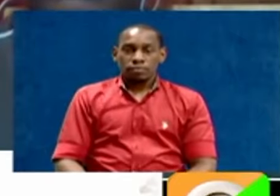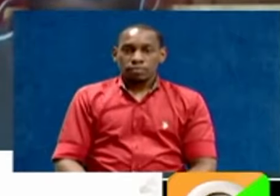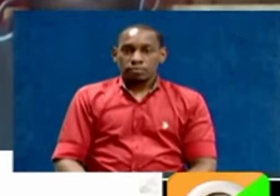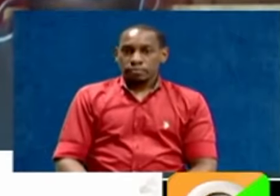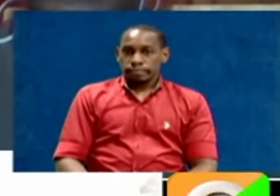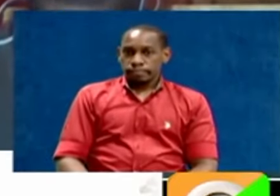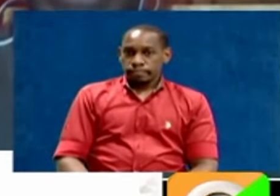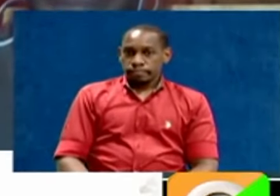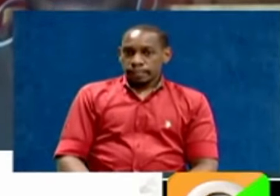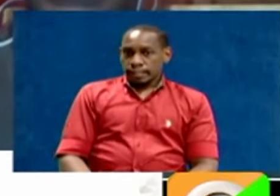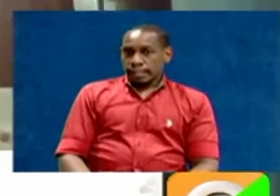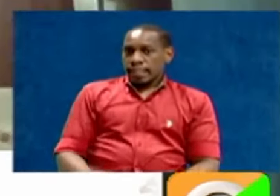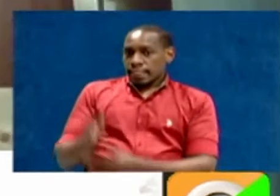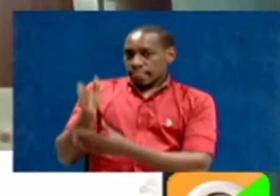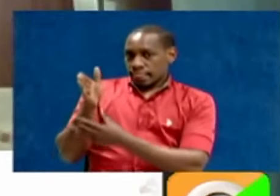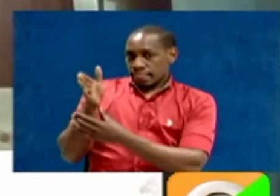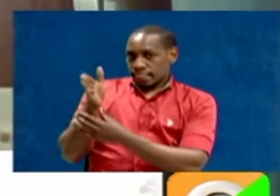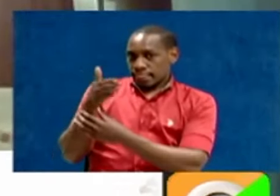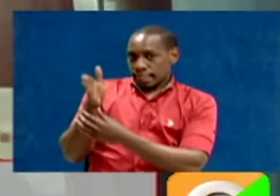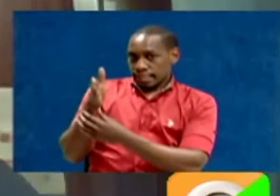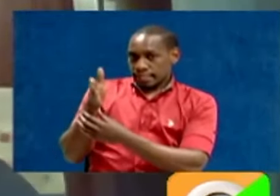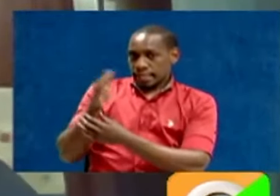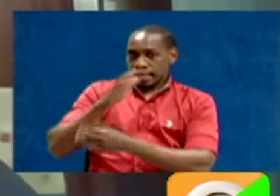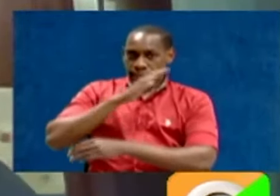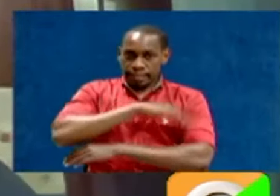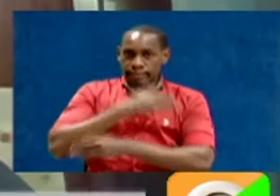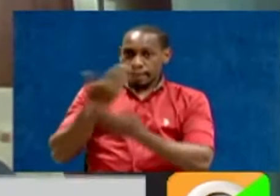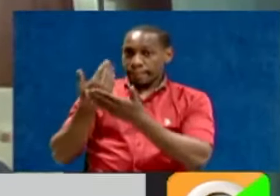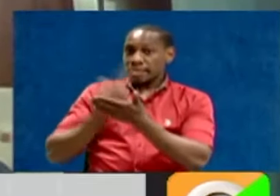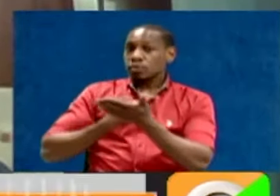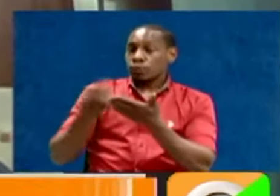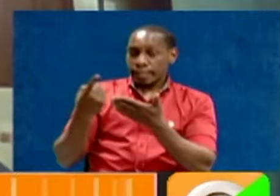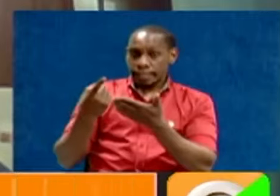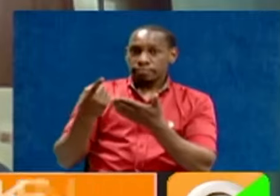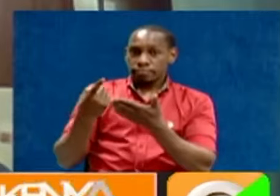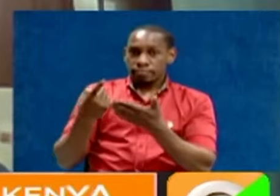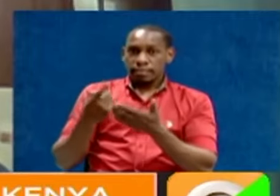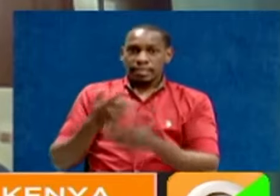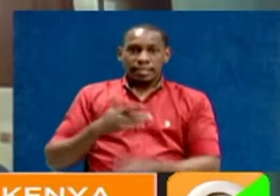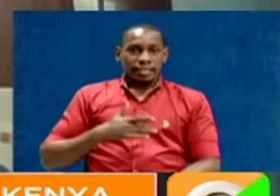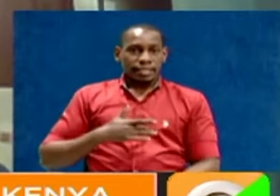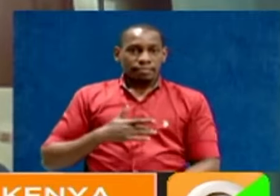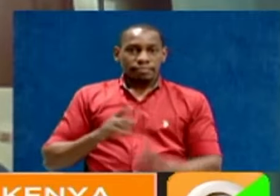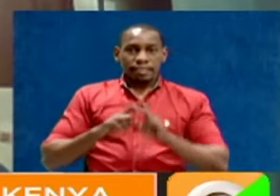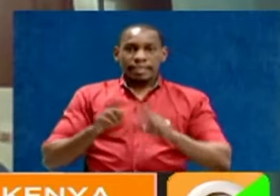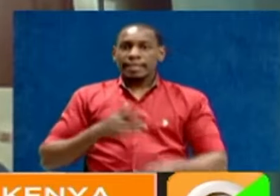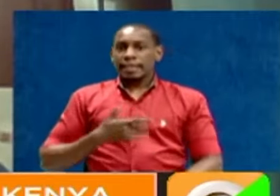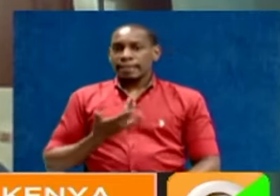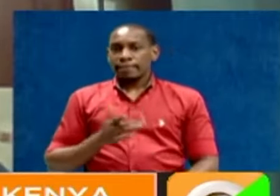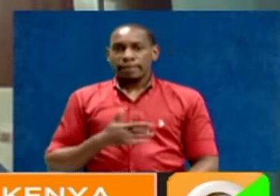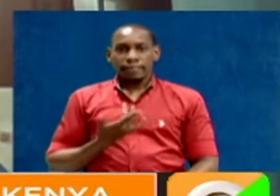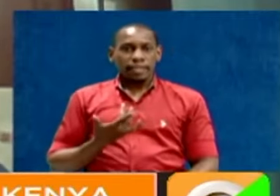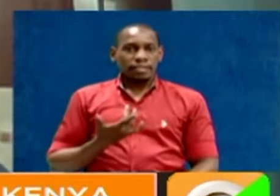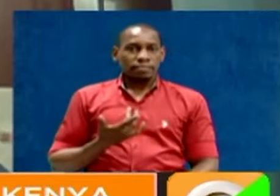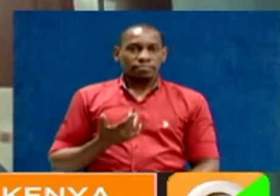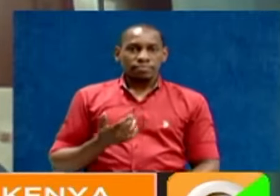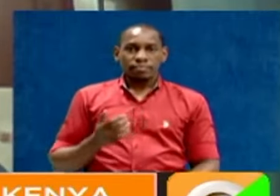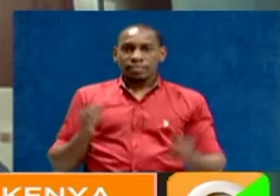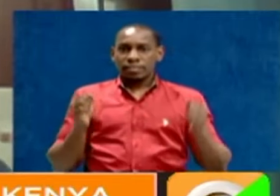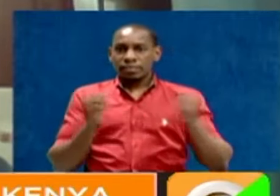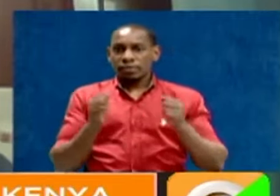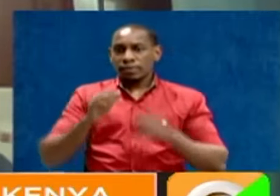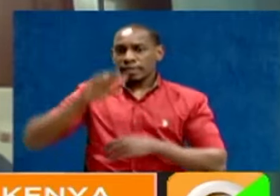On Thursday evening last week, I started experiencing chills and